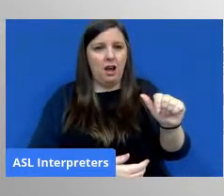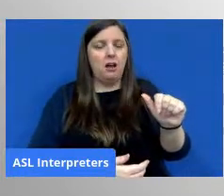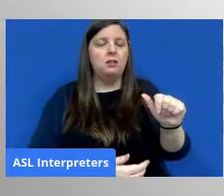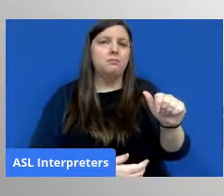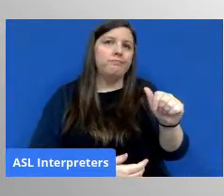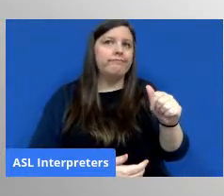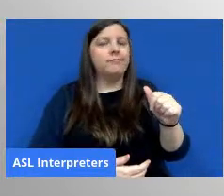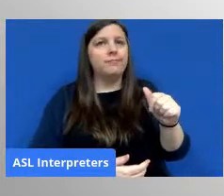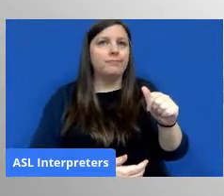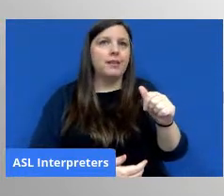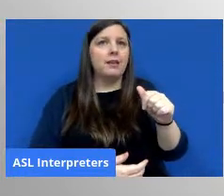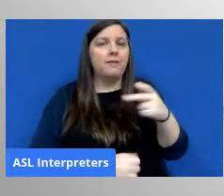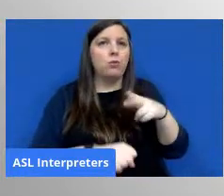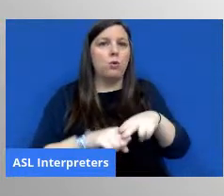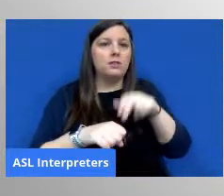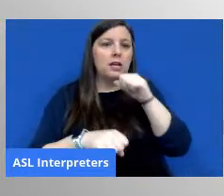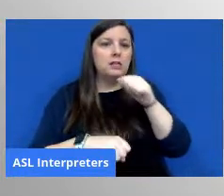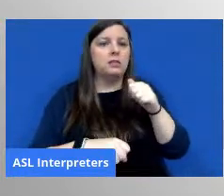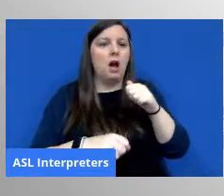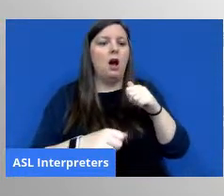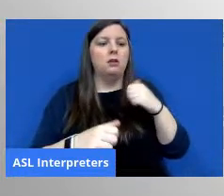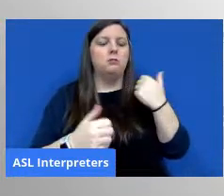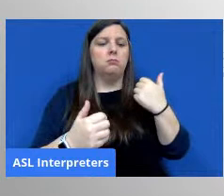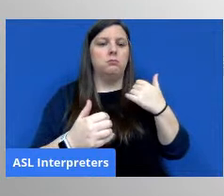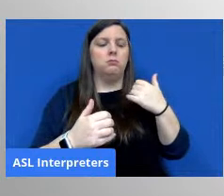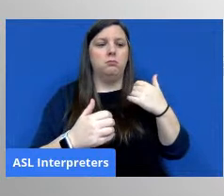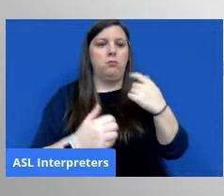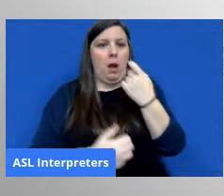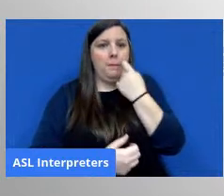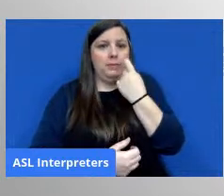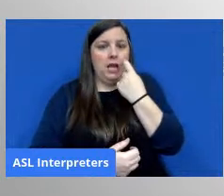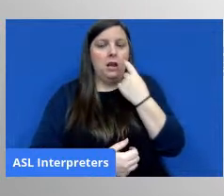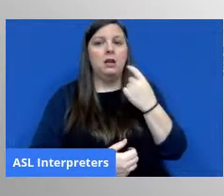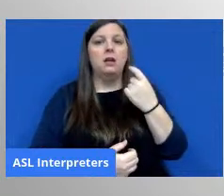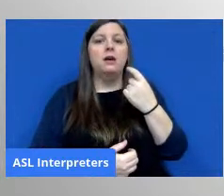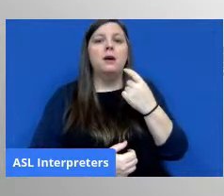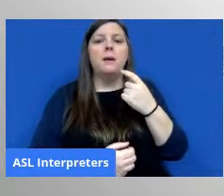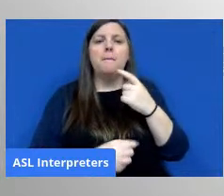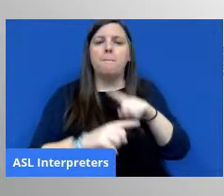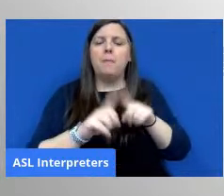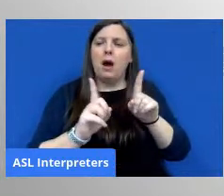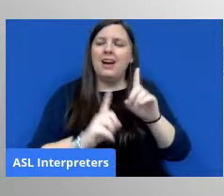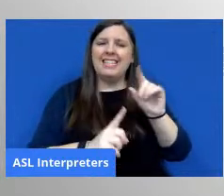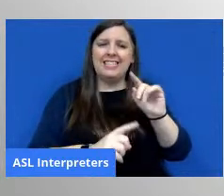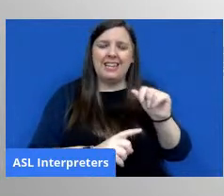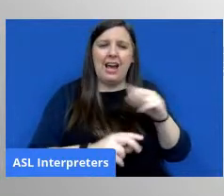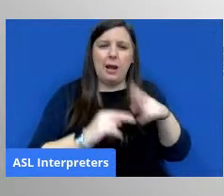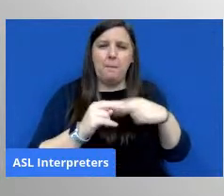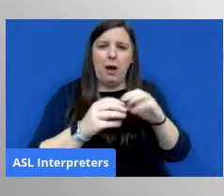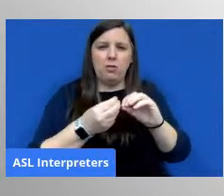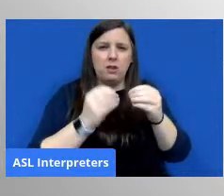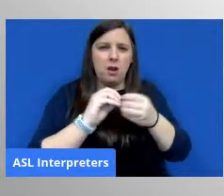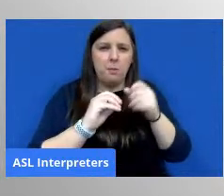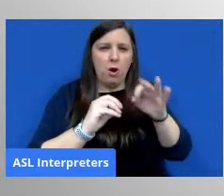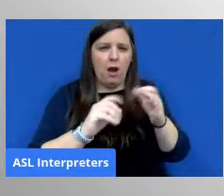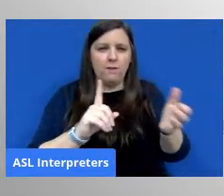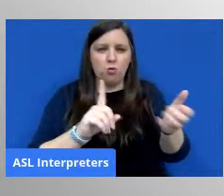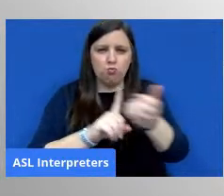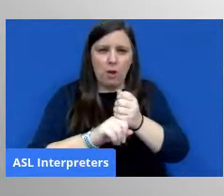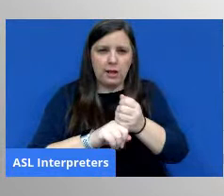some point as related to like just the number of arrests and things like that that had happened, but I could